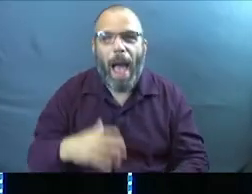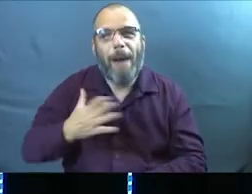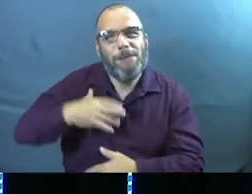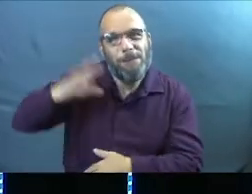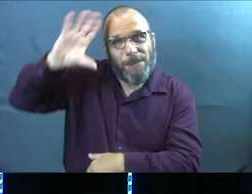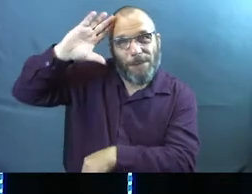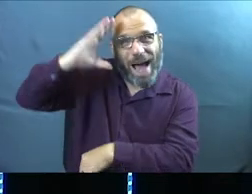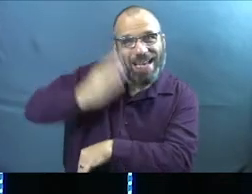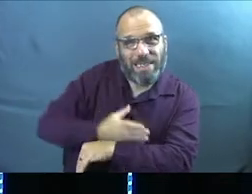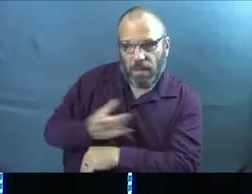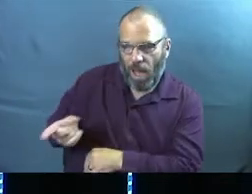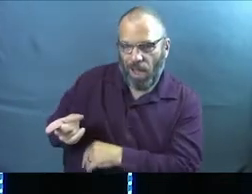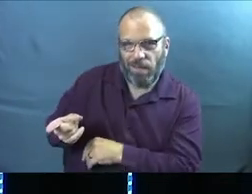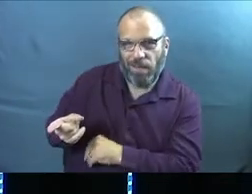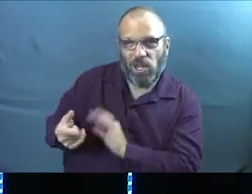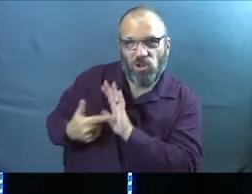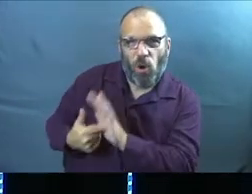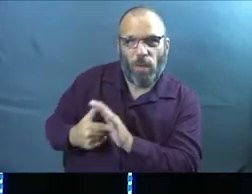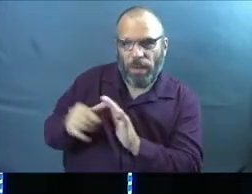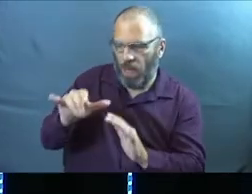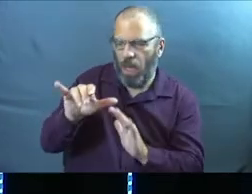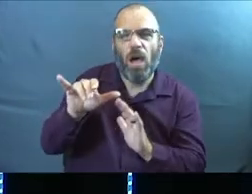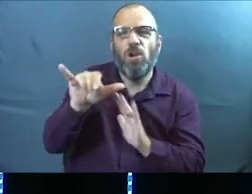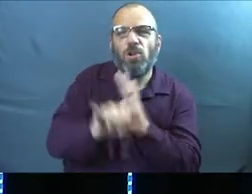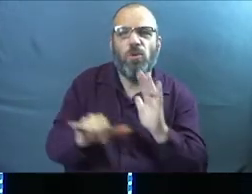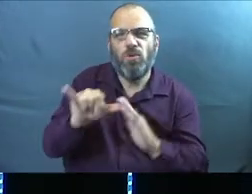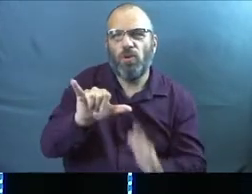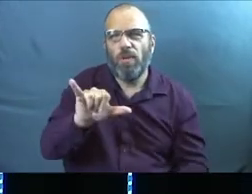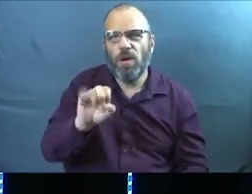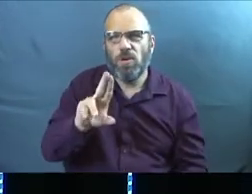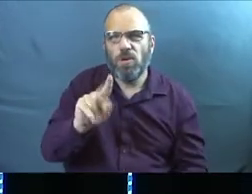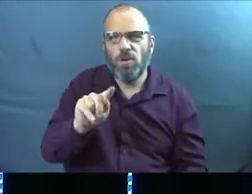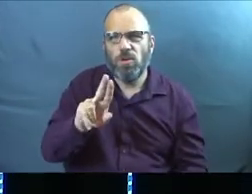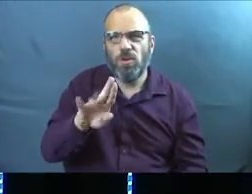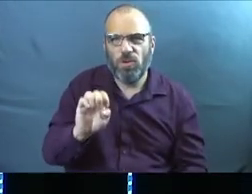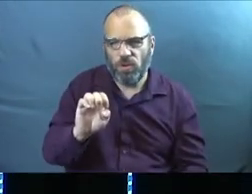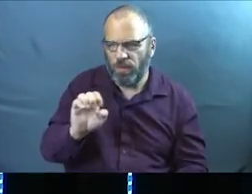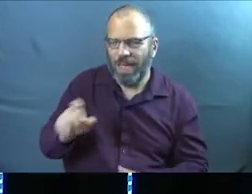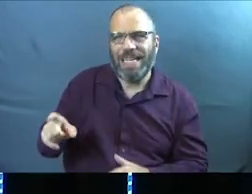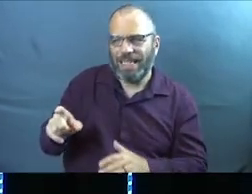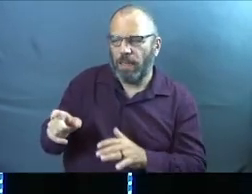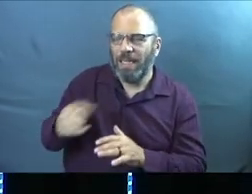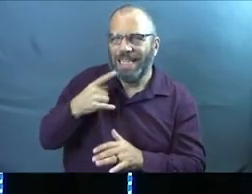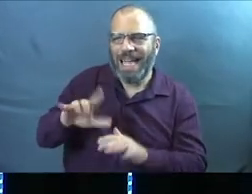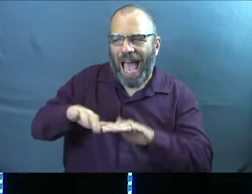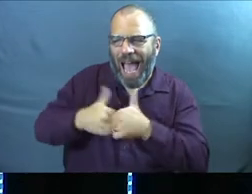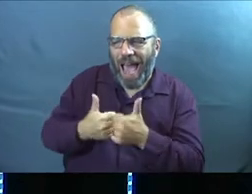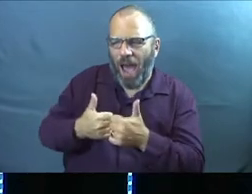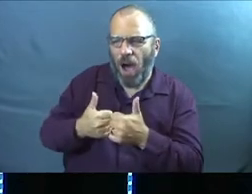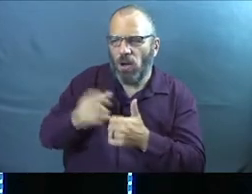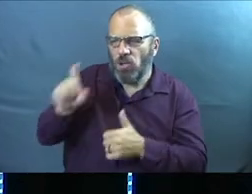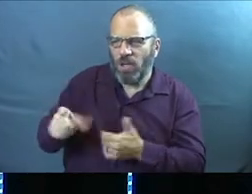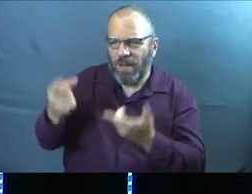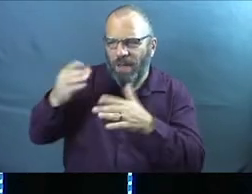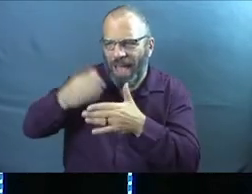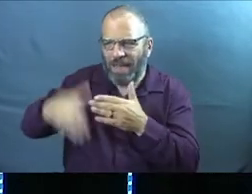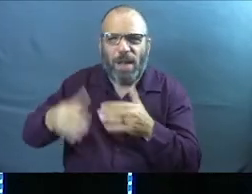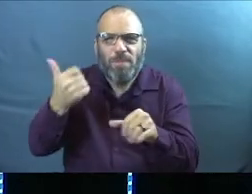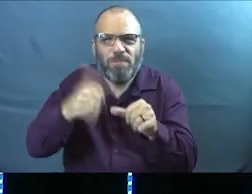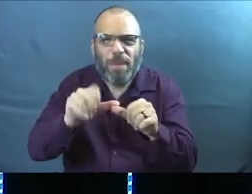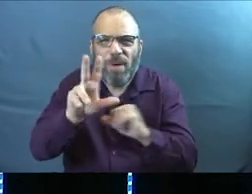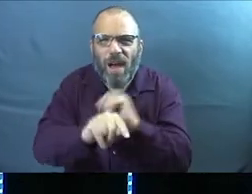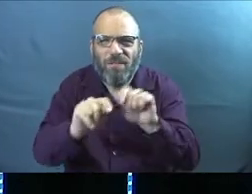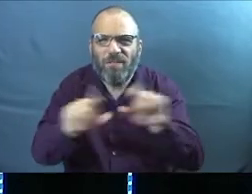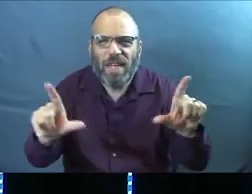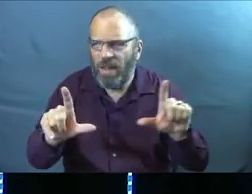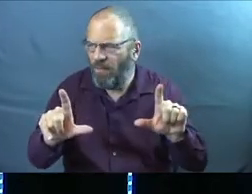to this YouTube channel, and the YouTube channel is called How It Should Have Ended. Anybody ever see a video